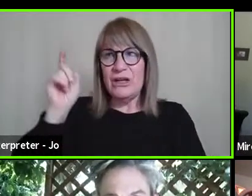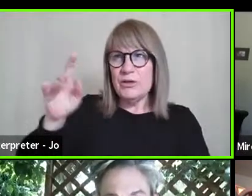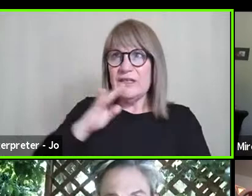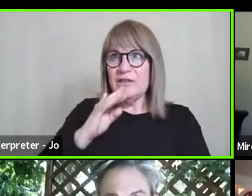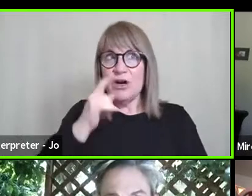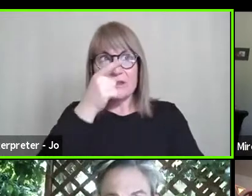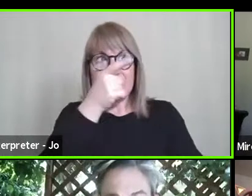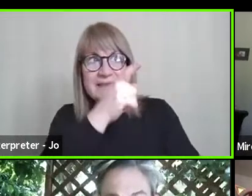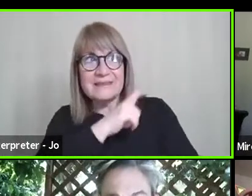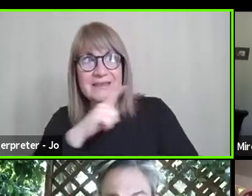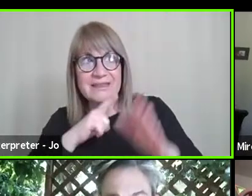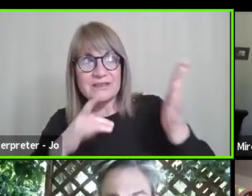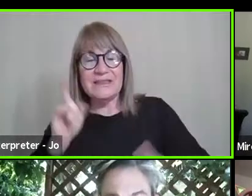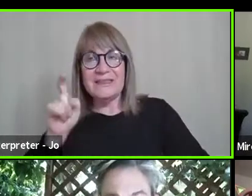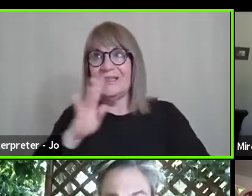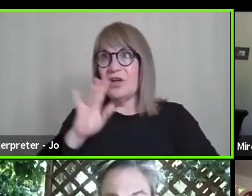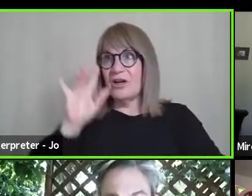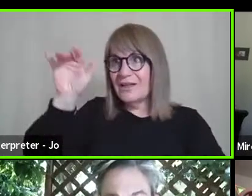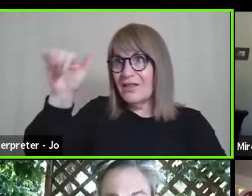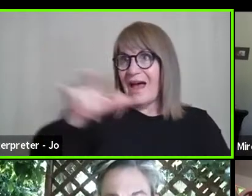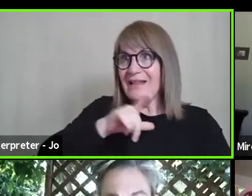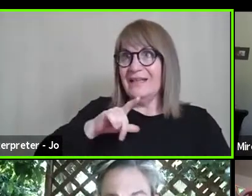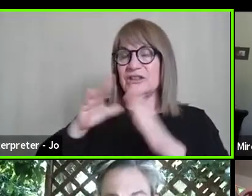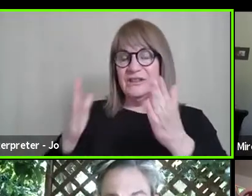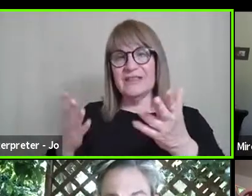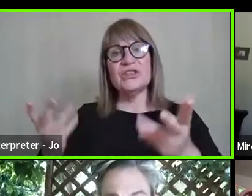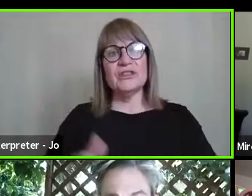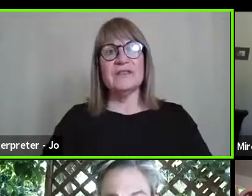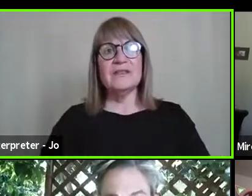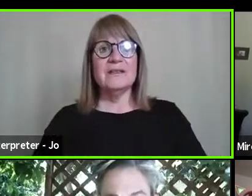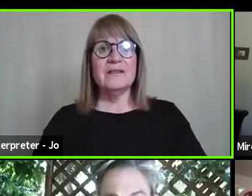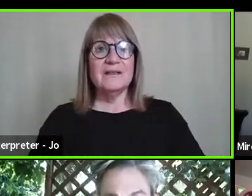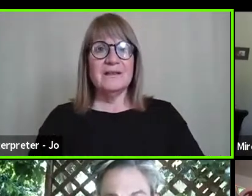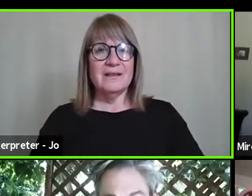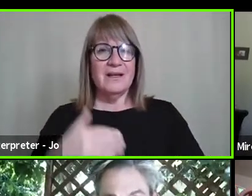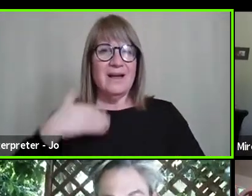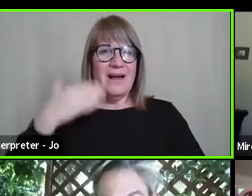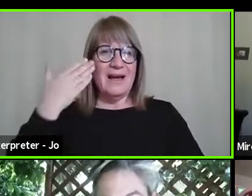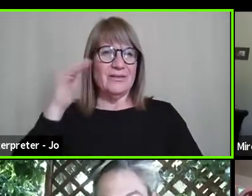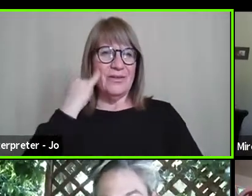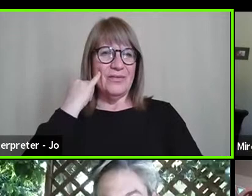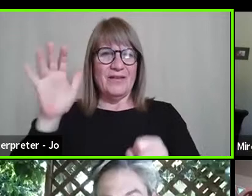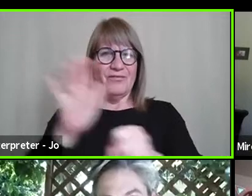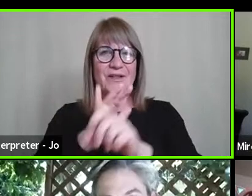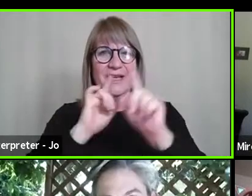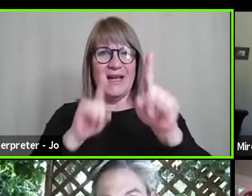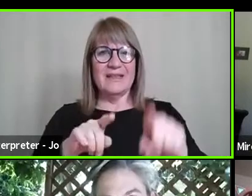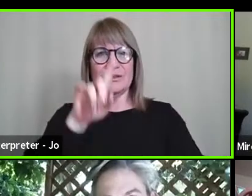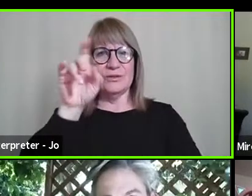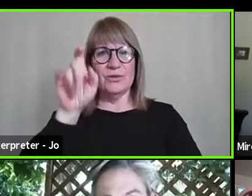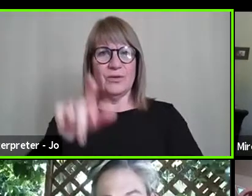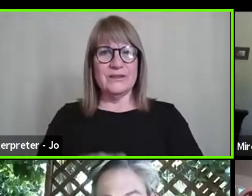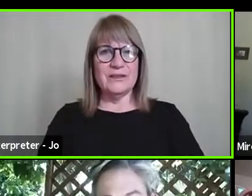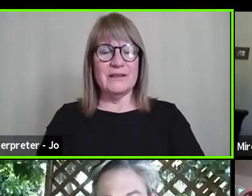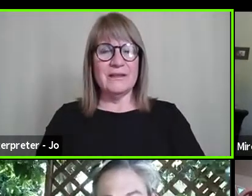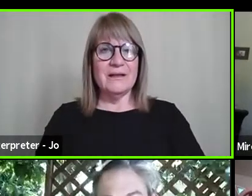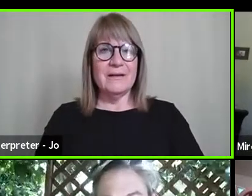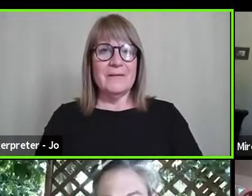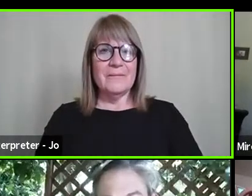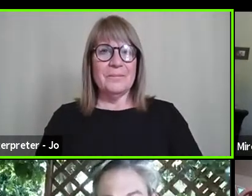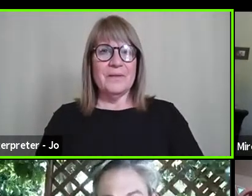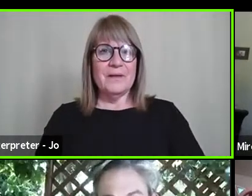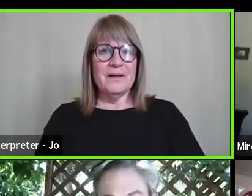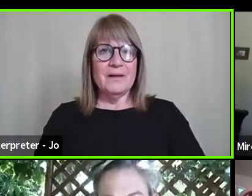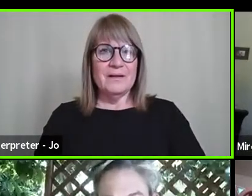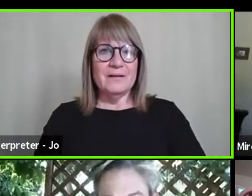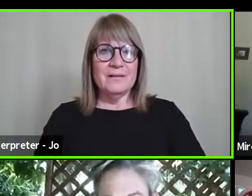um yeah but in terms of um i don't know if that answer is fully the question but um in terms of practicality